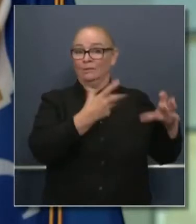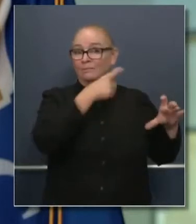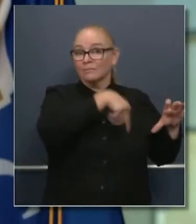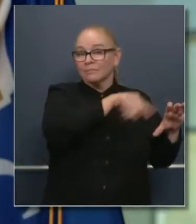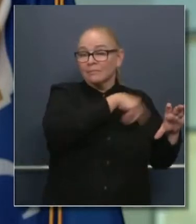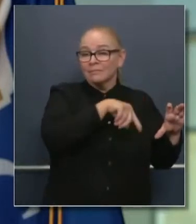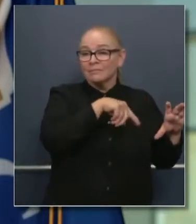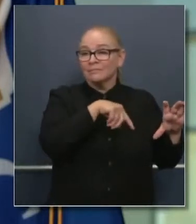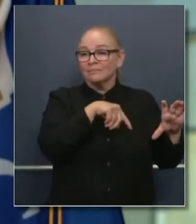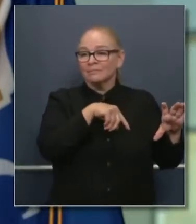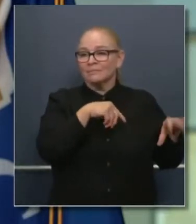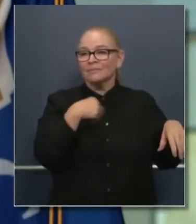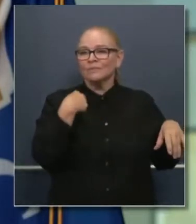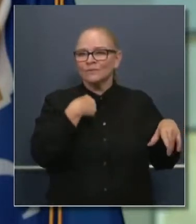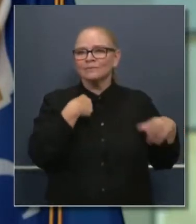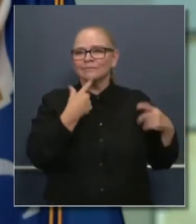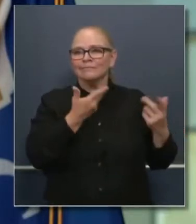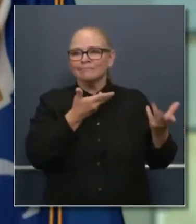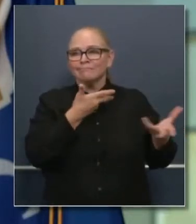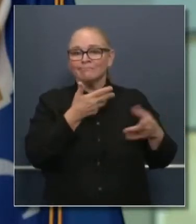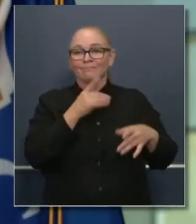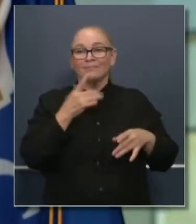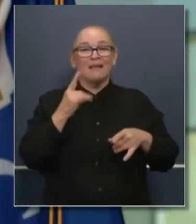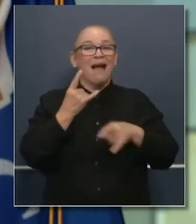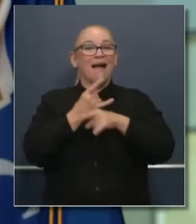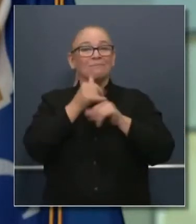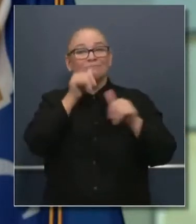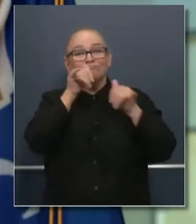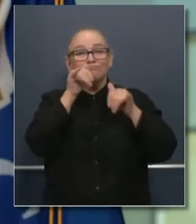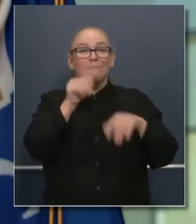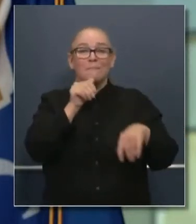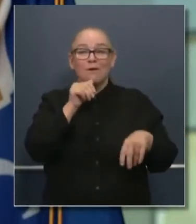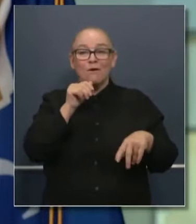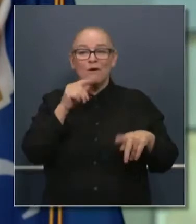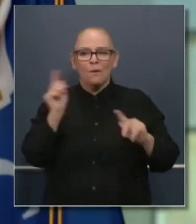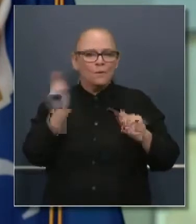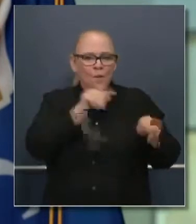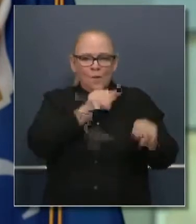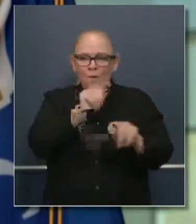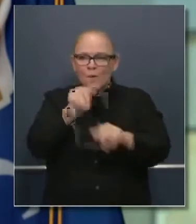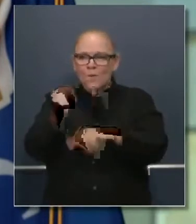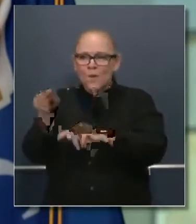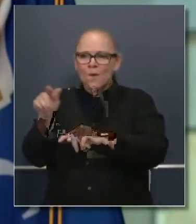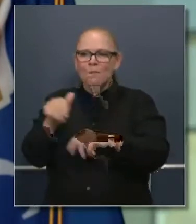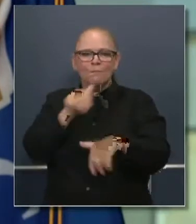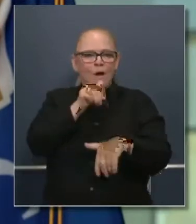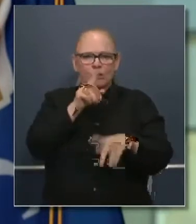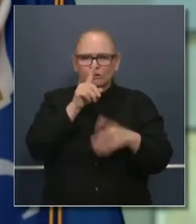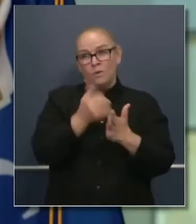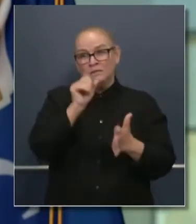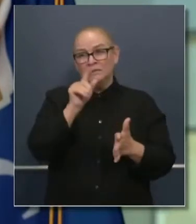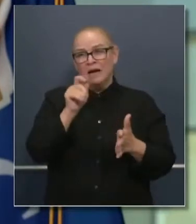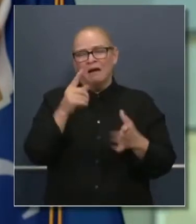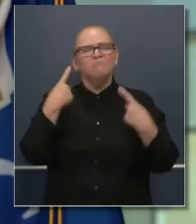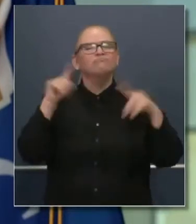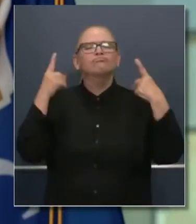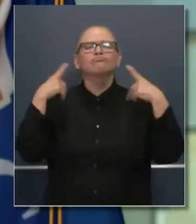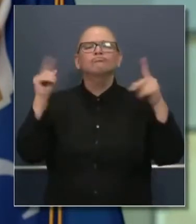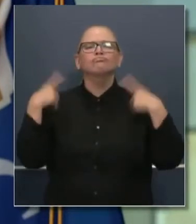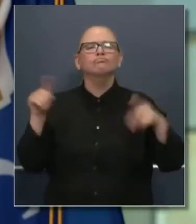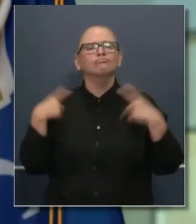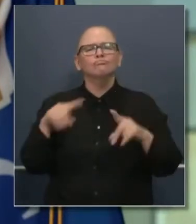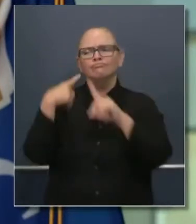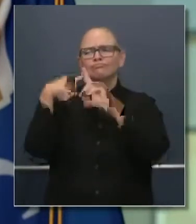been out, alcohol beverage control, and been out in bars and restaurants and